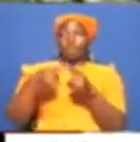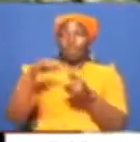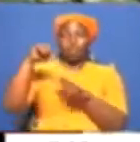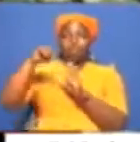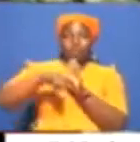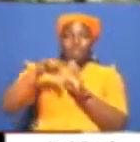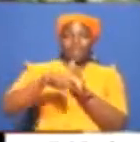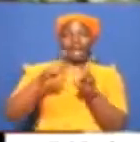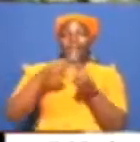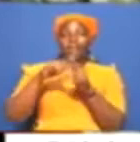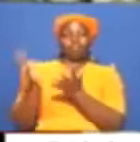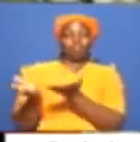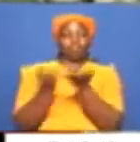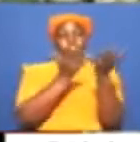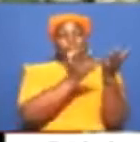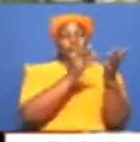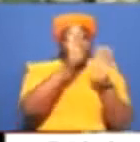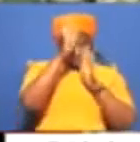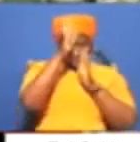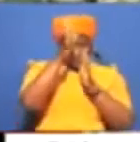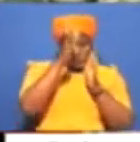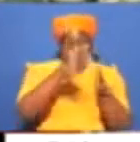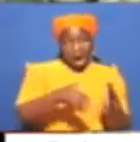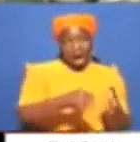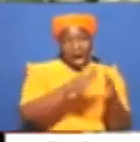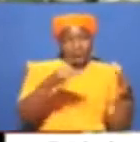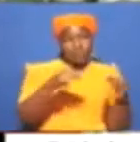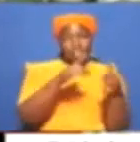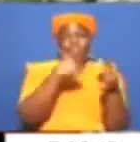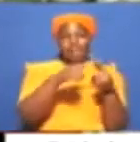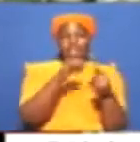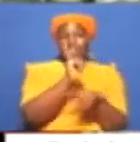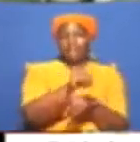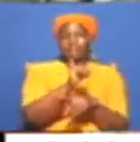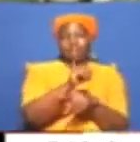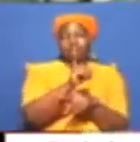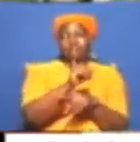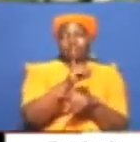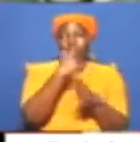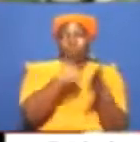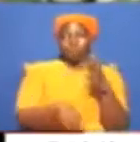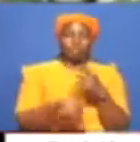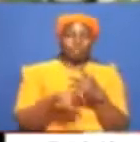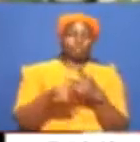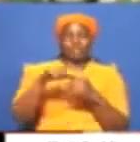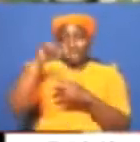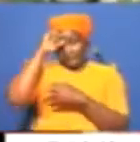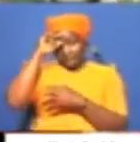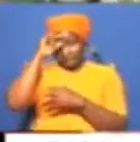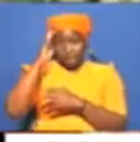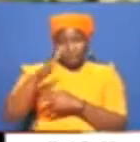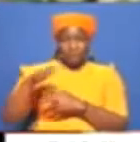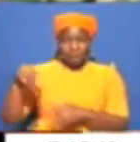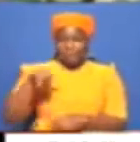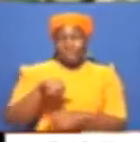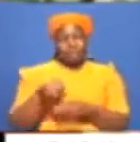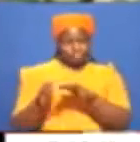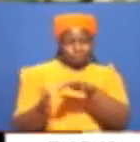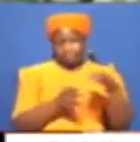it to Jogo House and that cost will be taken over by the government. In terms of the second